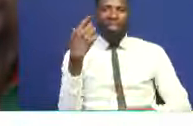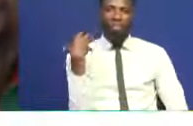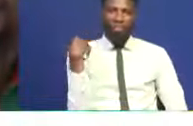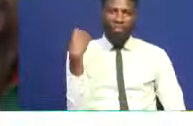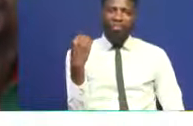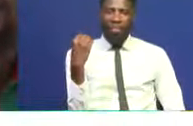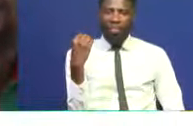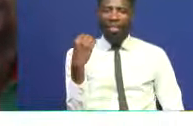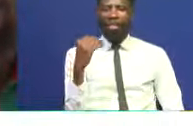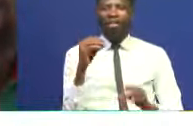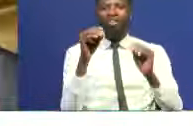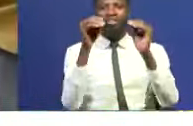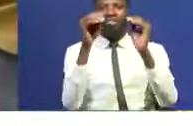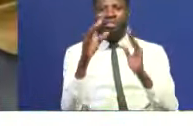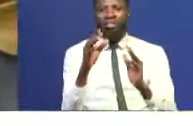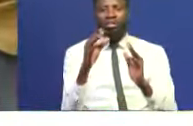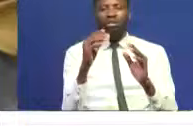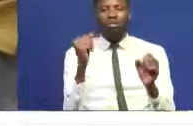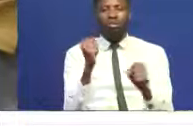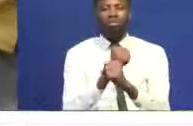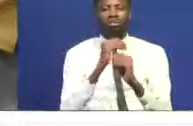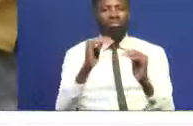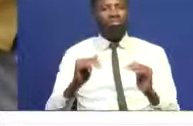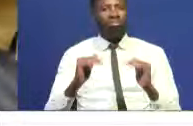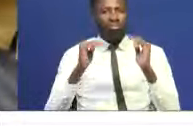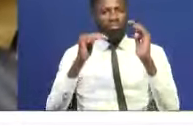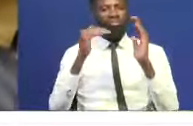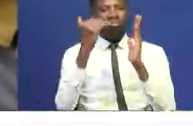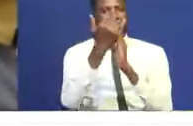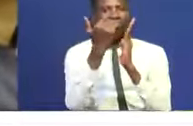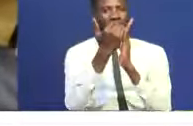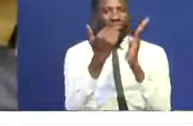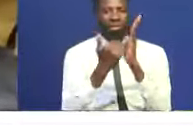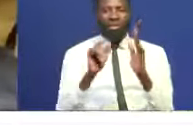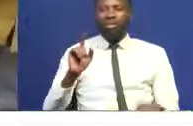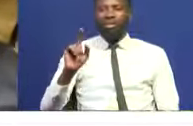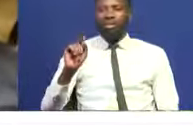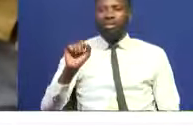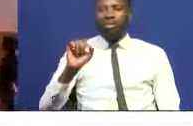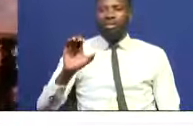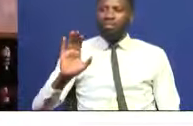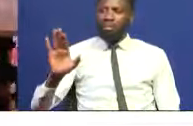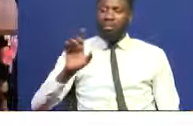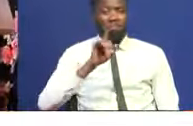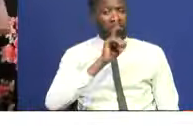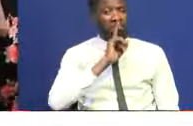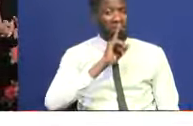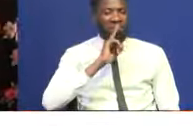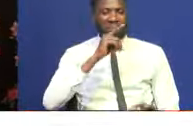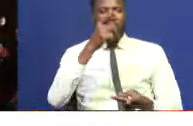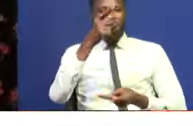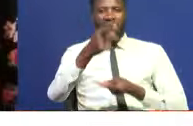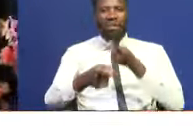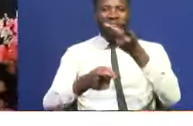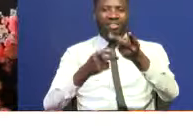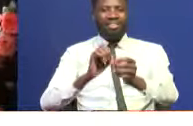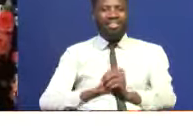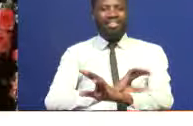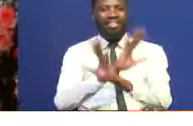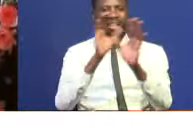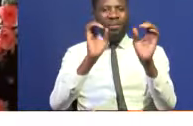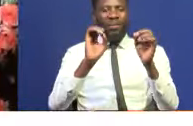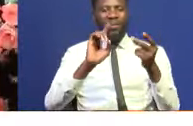Teachers Promotion List by the Teachers Service Commission TAC, citing lack of transparency,